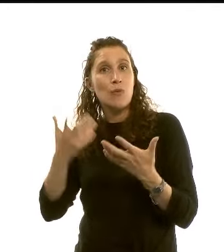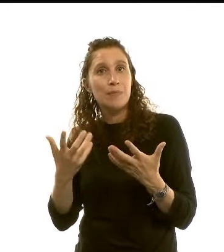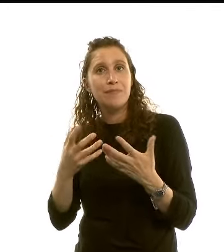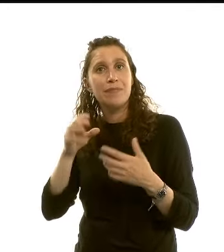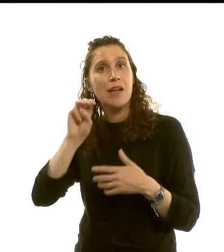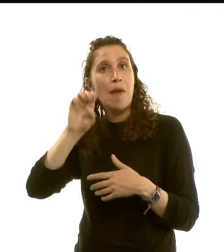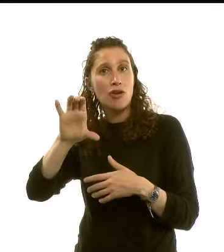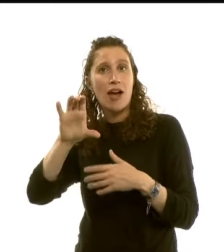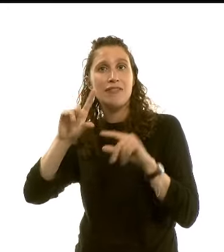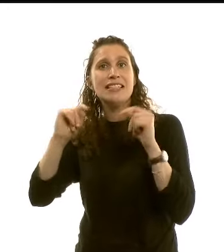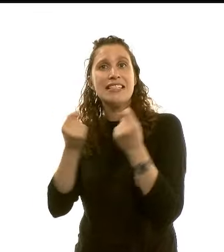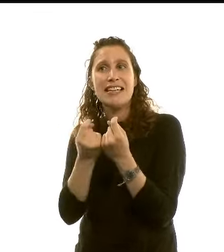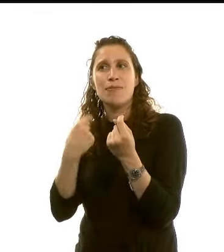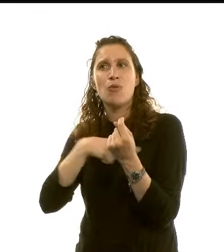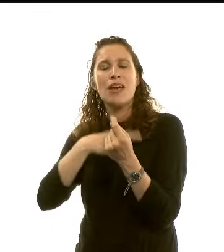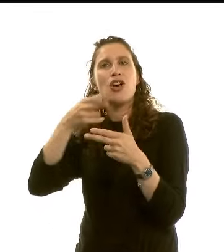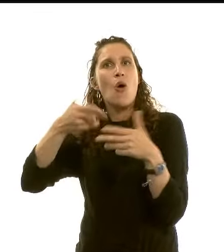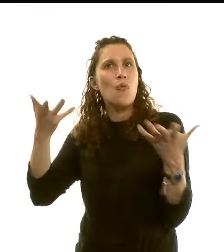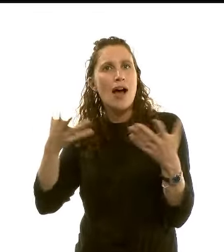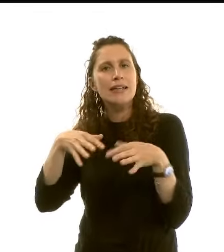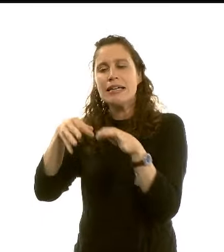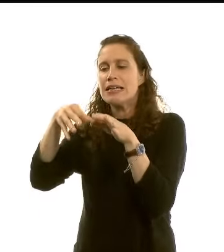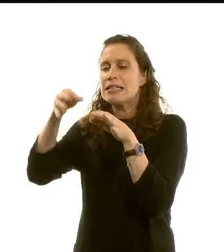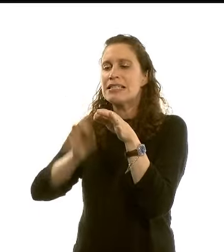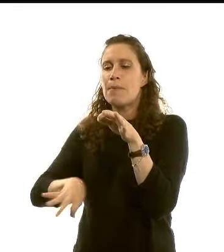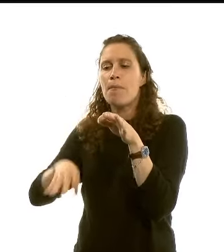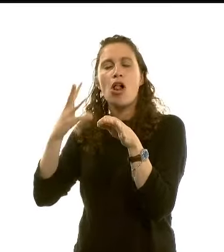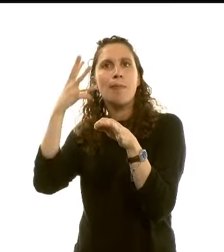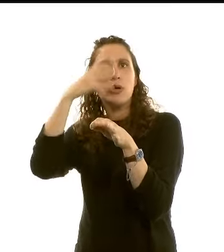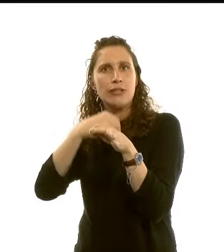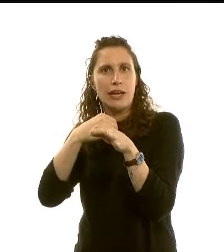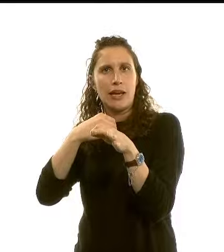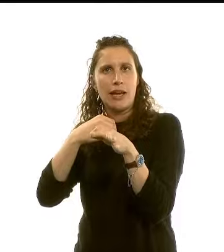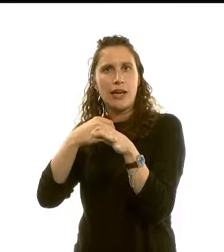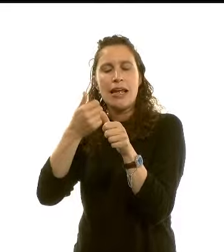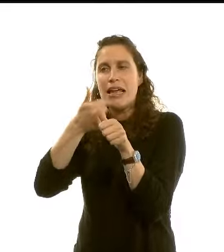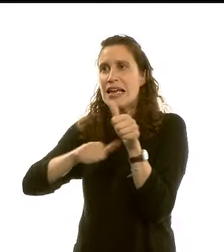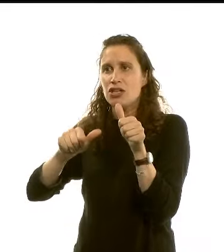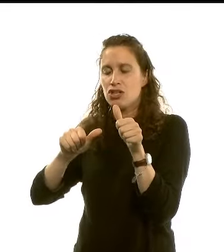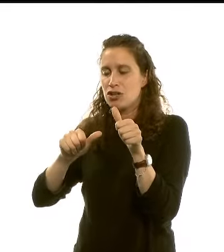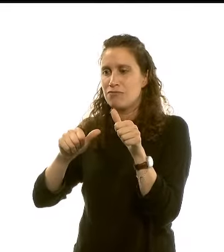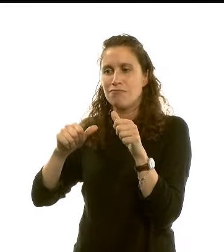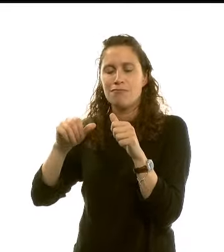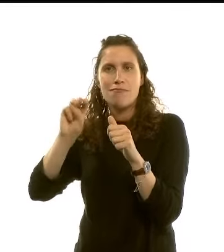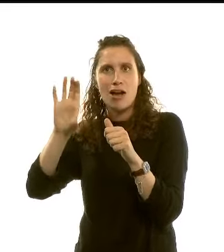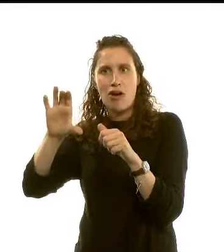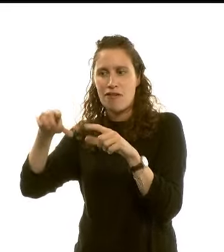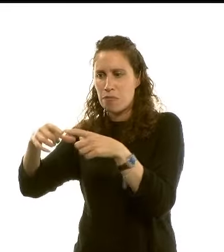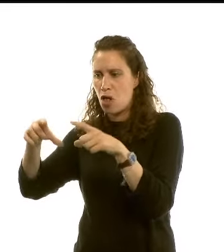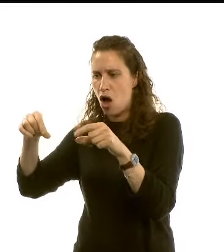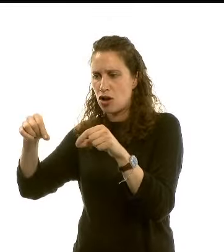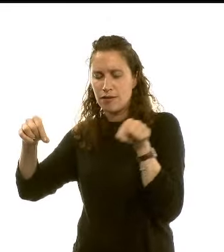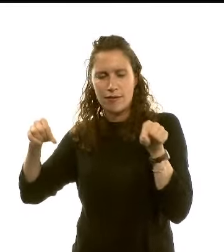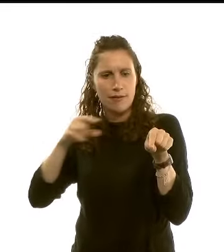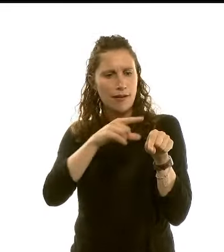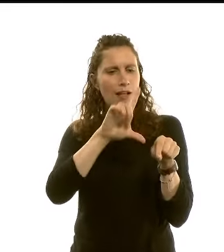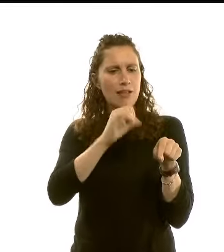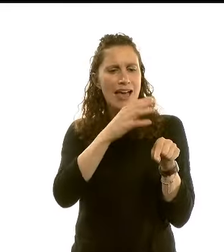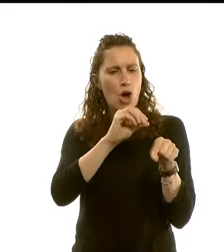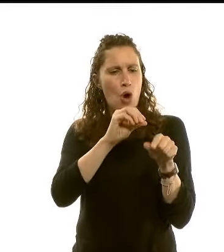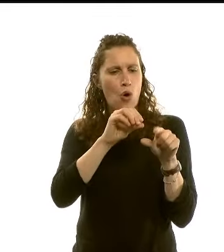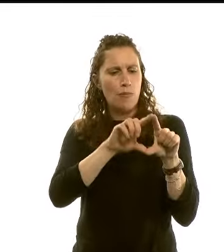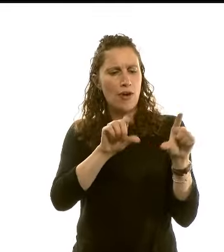Minecraft team call the simple beauty. So like each Minecraft block and each Lego brick are quite simple by design, and then